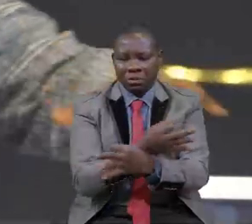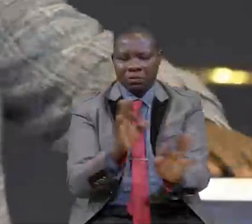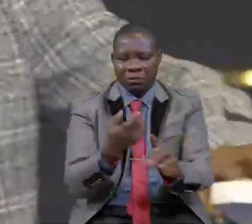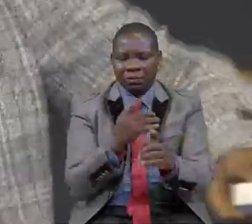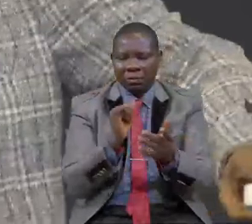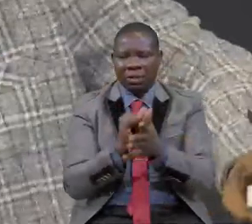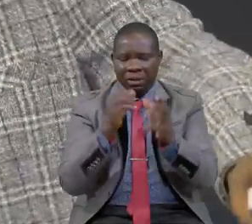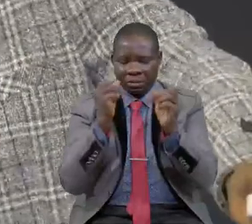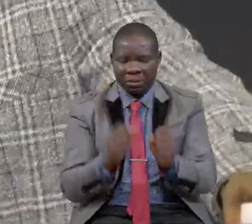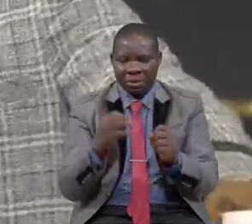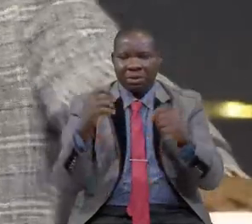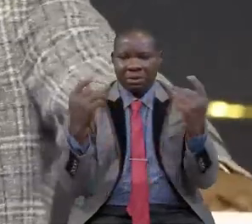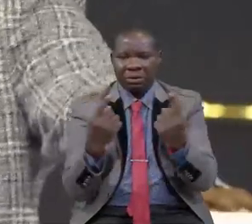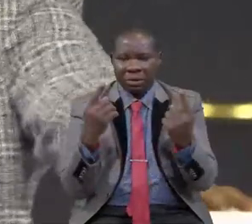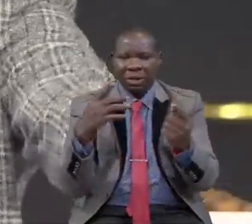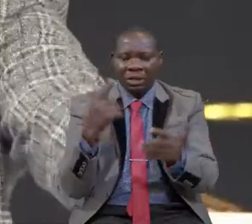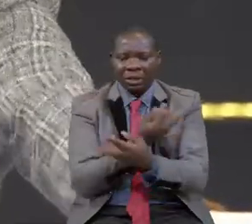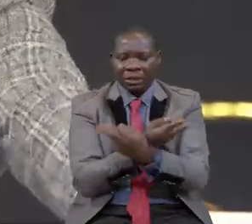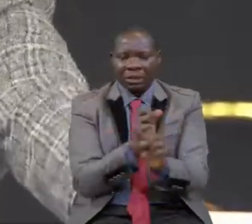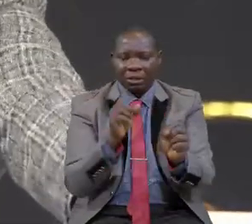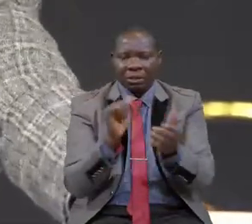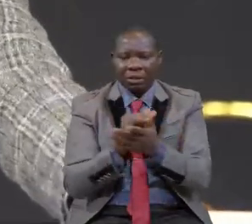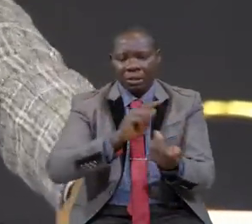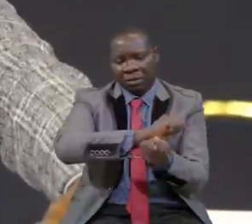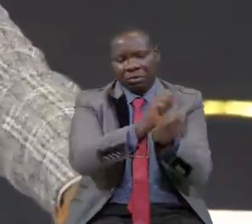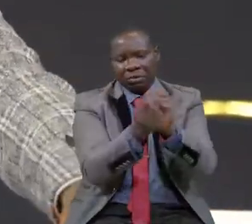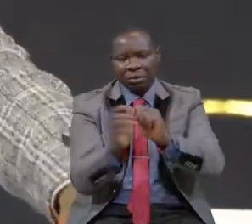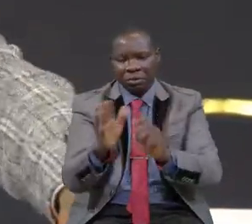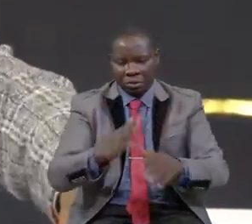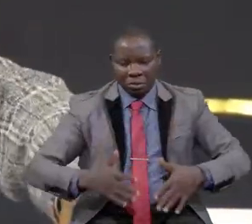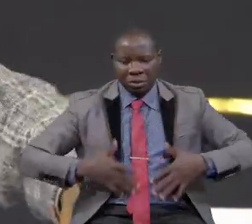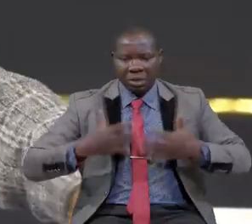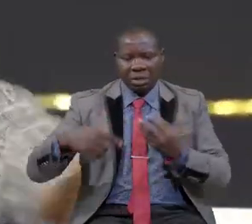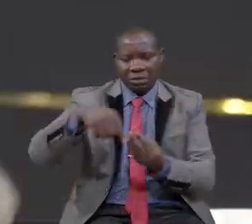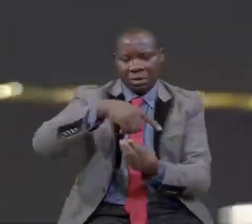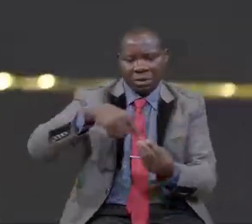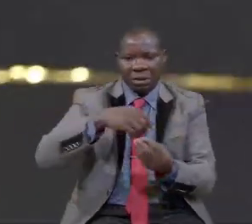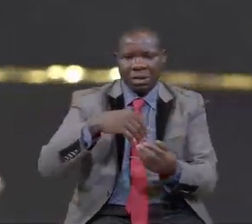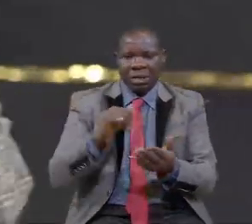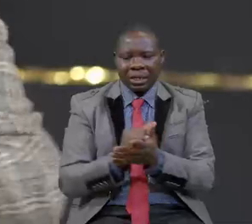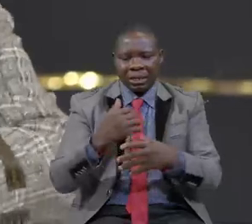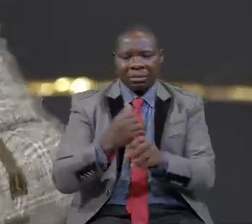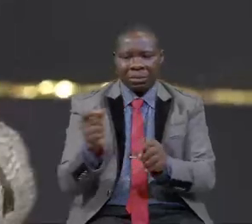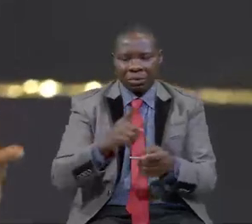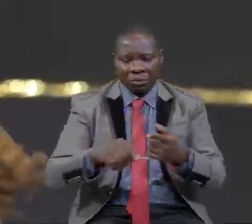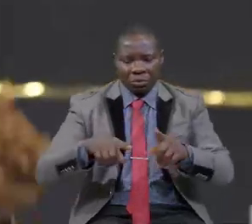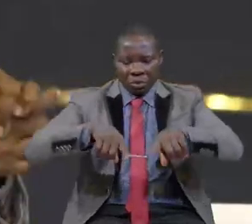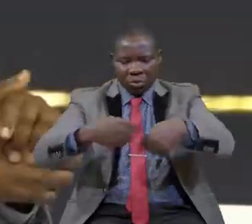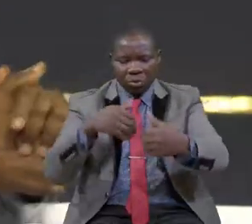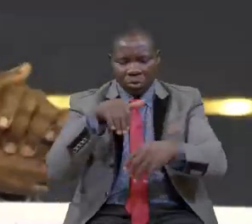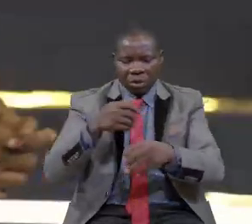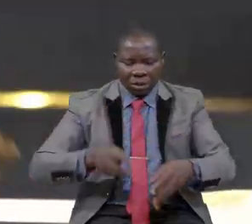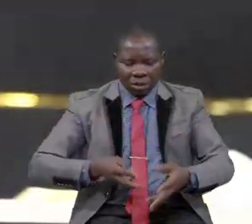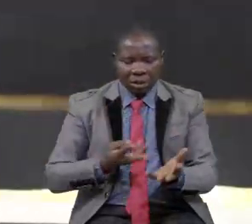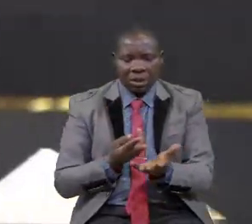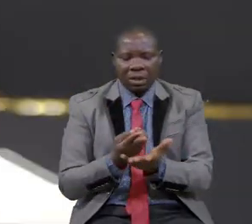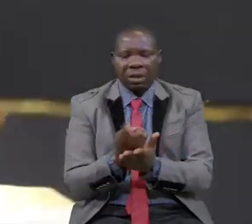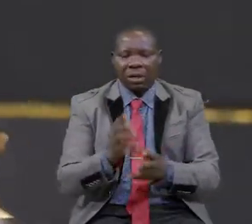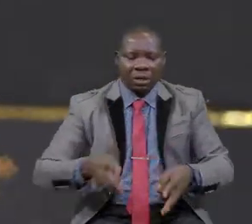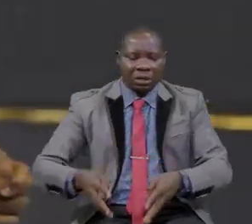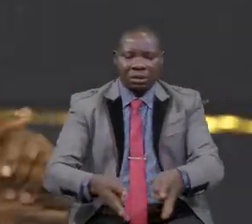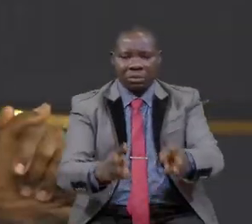that turns your life around so that you go in the right direction from tonight. Plenteous redemption